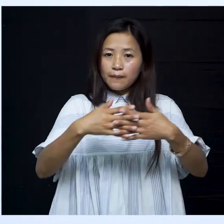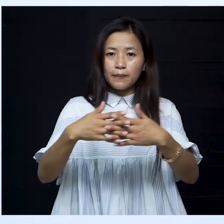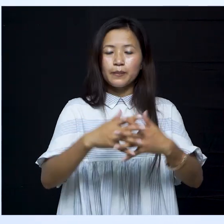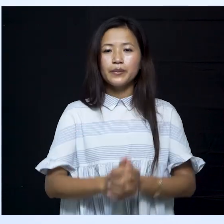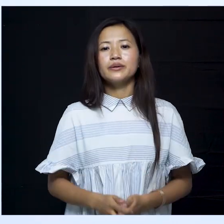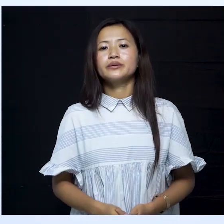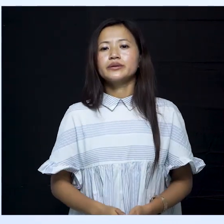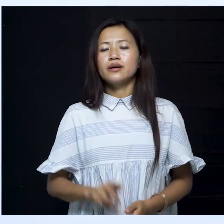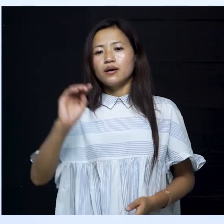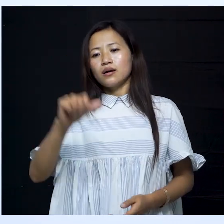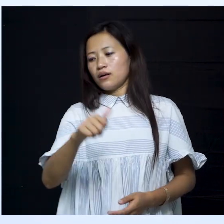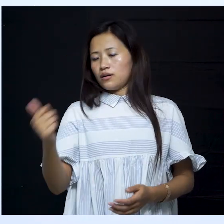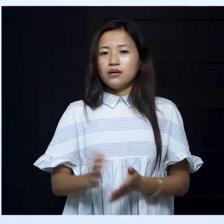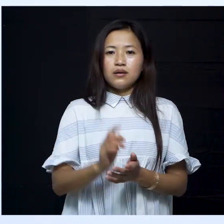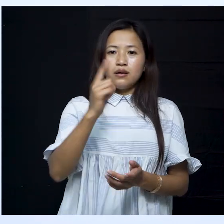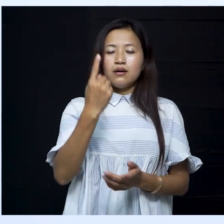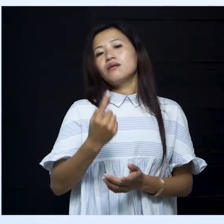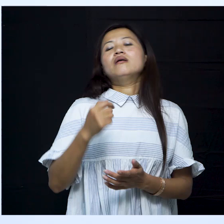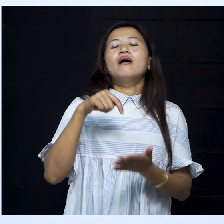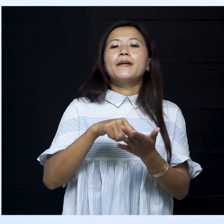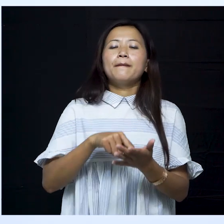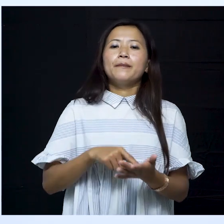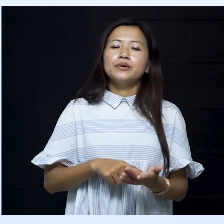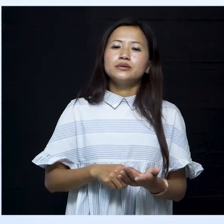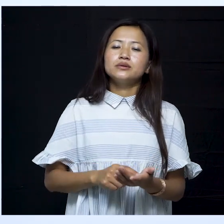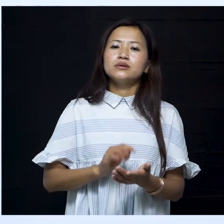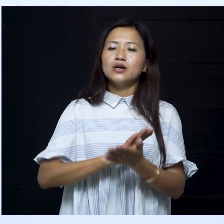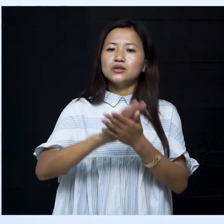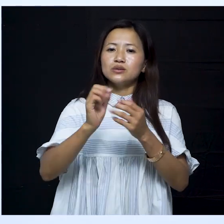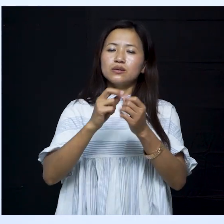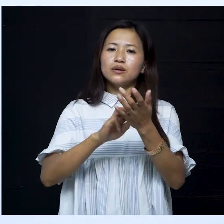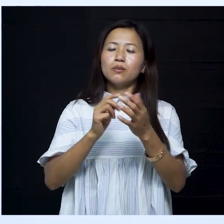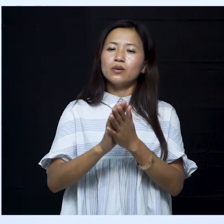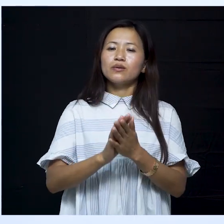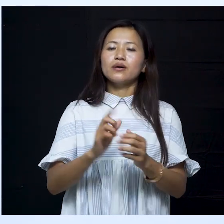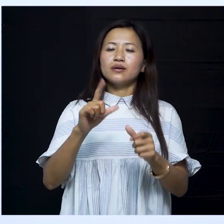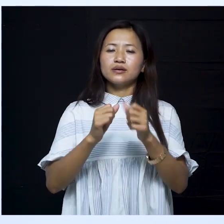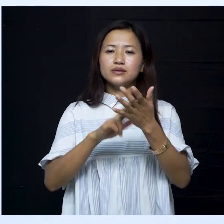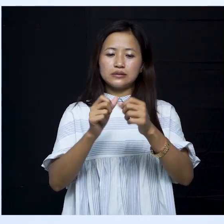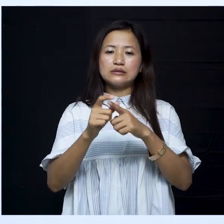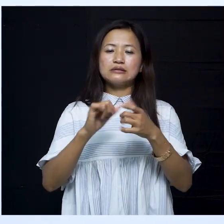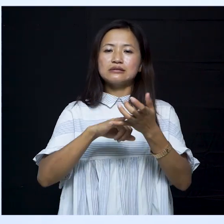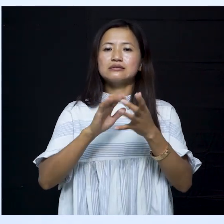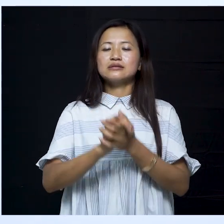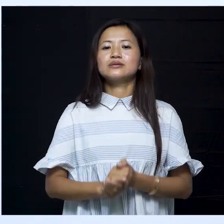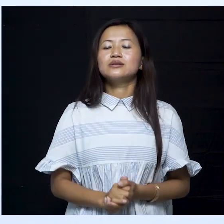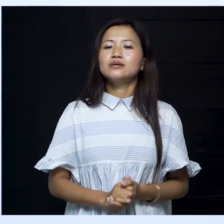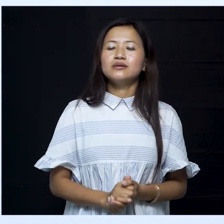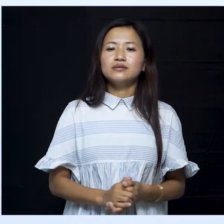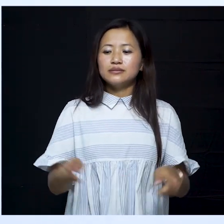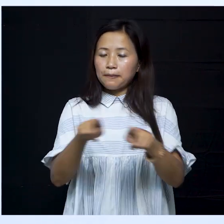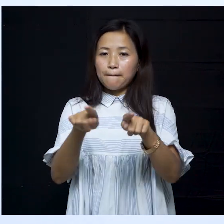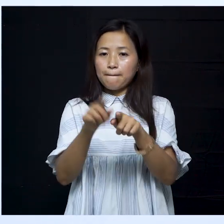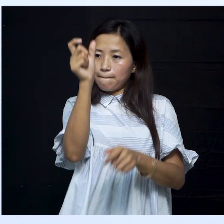and another point that you need to note down is homonyms. I'm sure you are familiar with that. A word, same